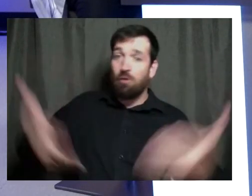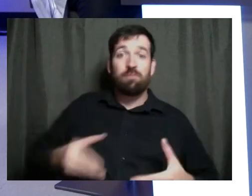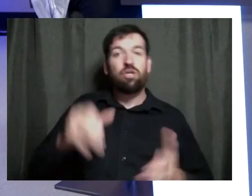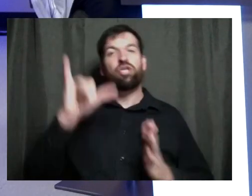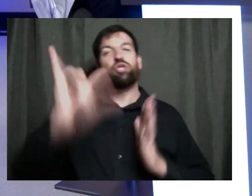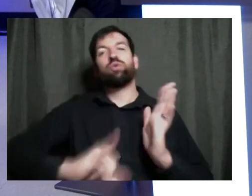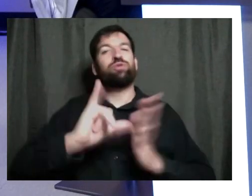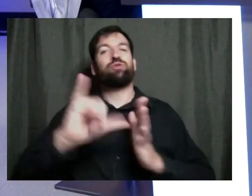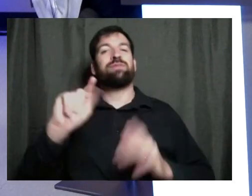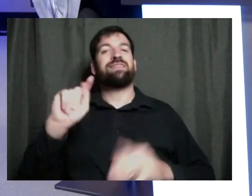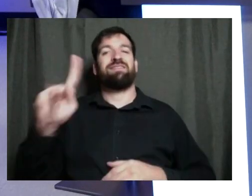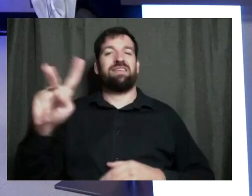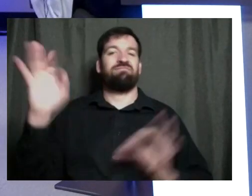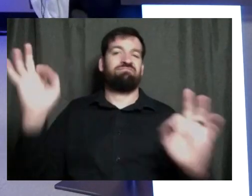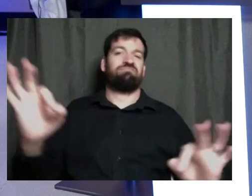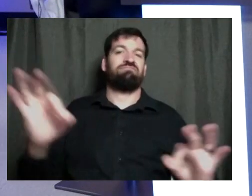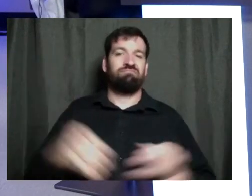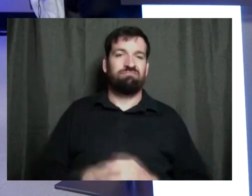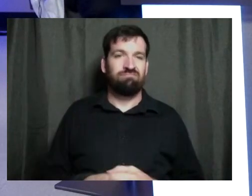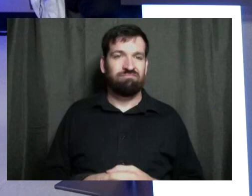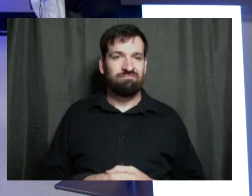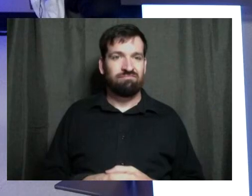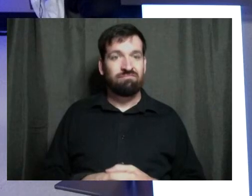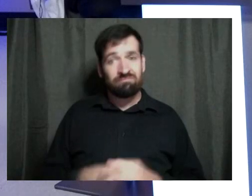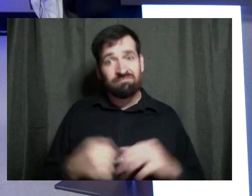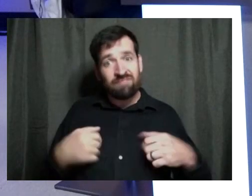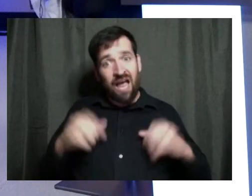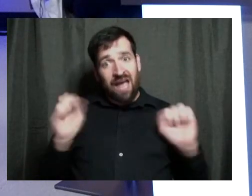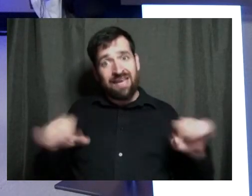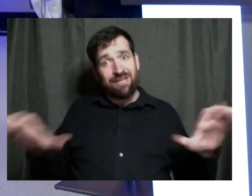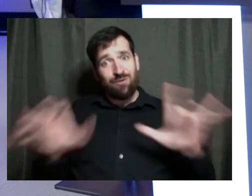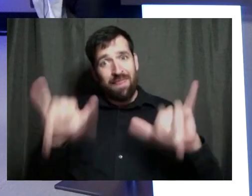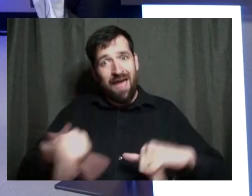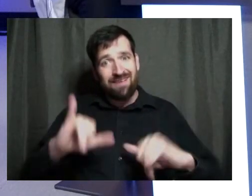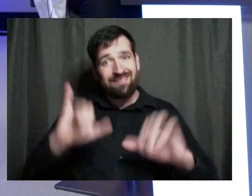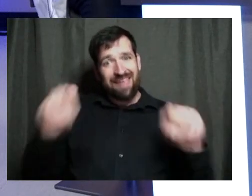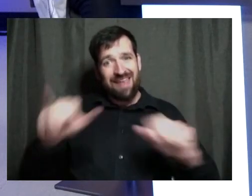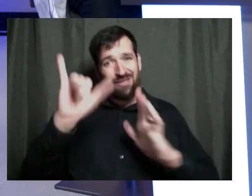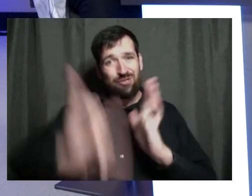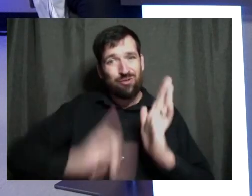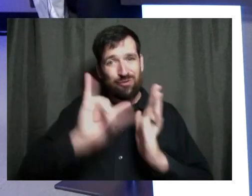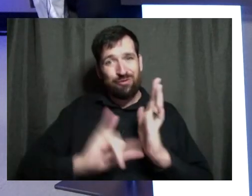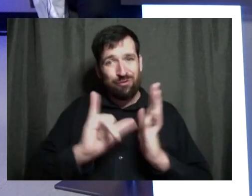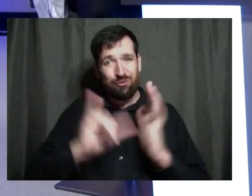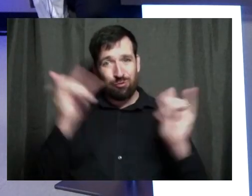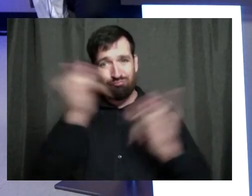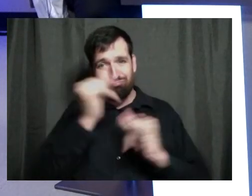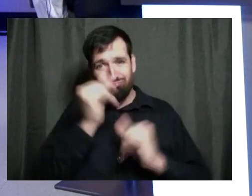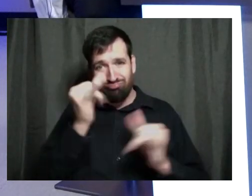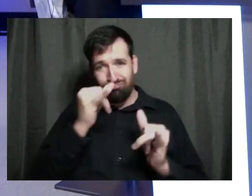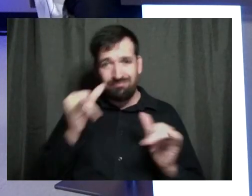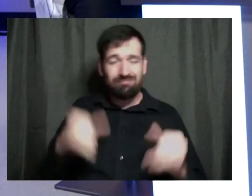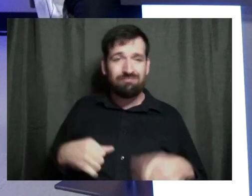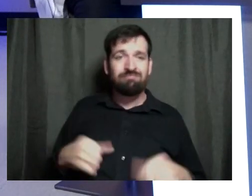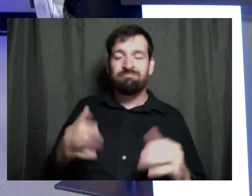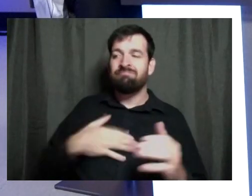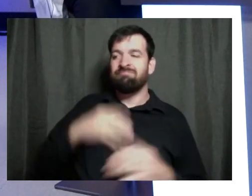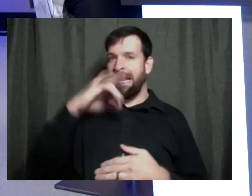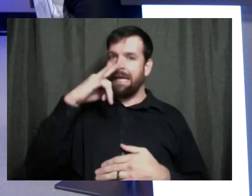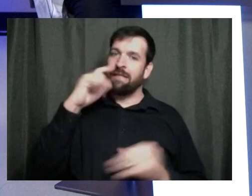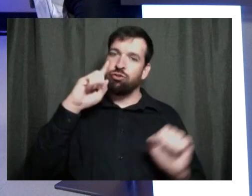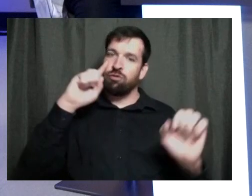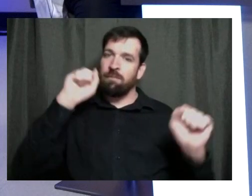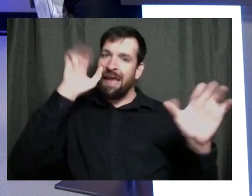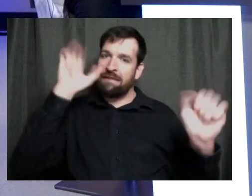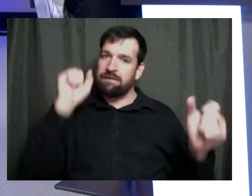There you go. I could do that. I could get on YouTube TV. It's pretty remarkable. You are I think viral. my kids are astonished. Are